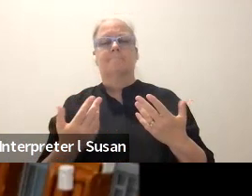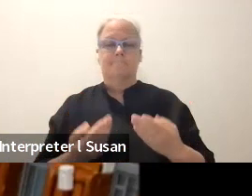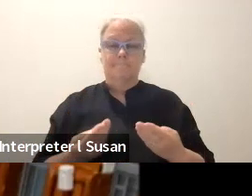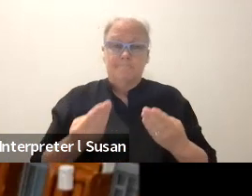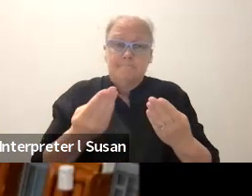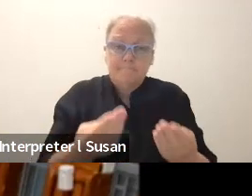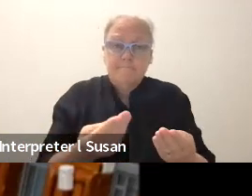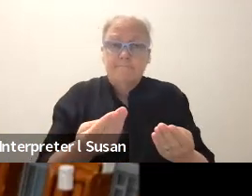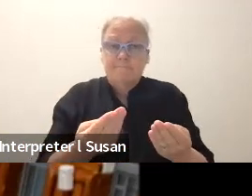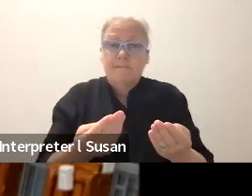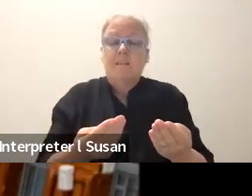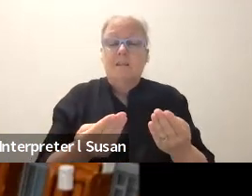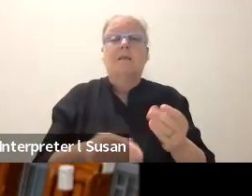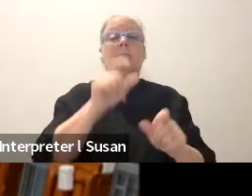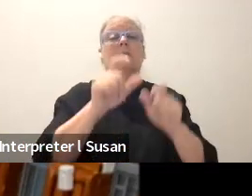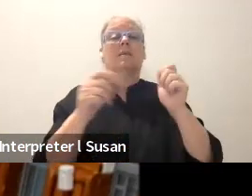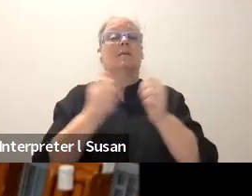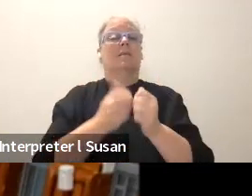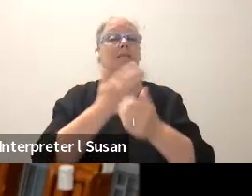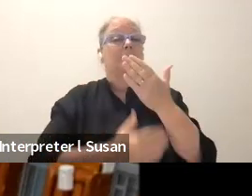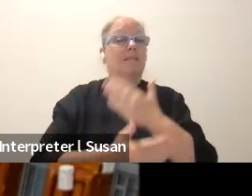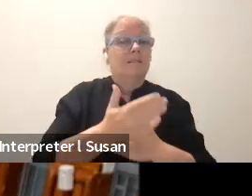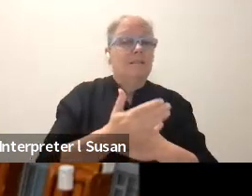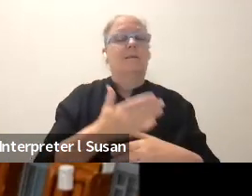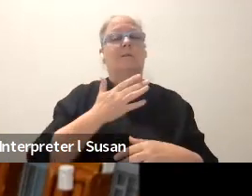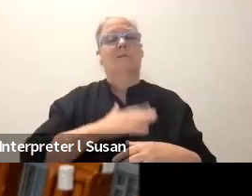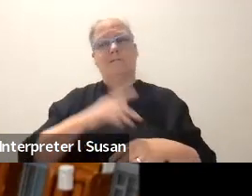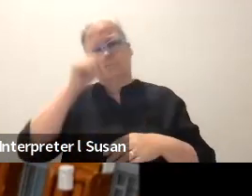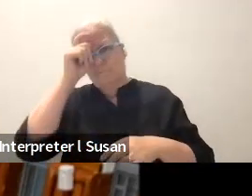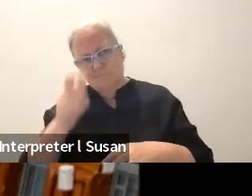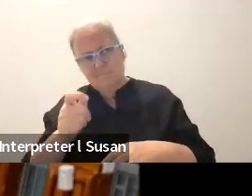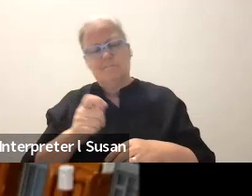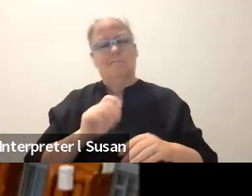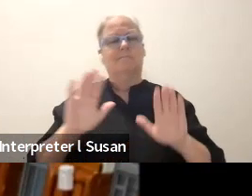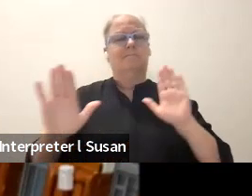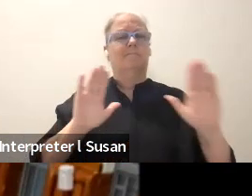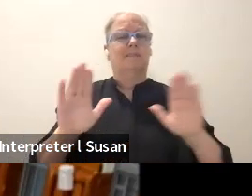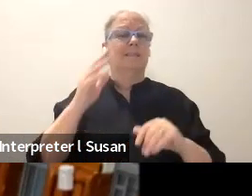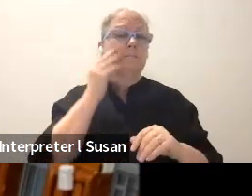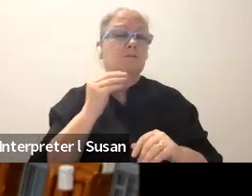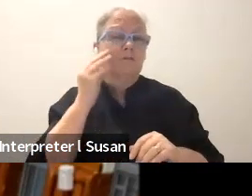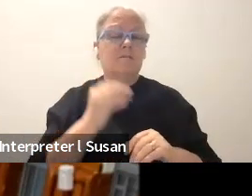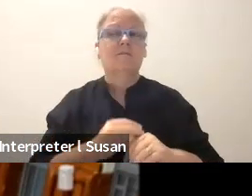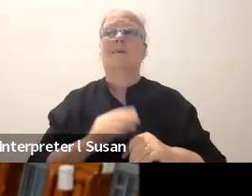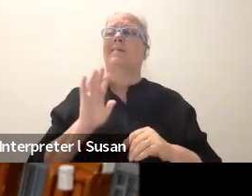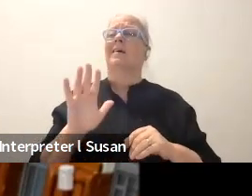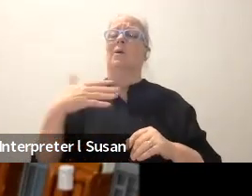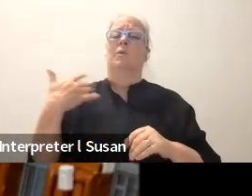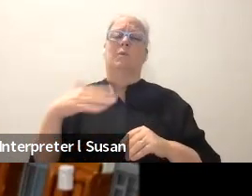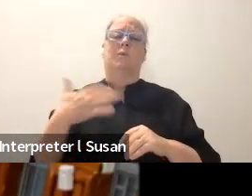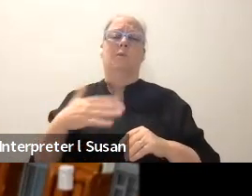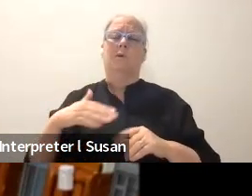from persons with disability and respecting their lived experience and the challenge that they go through on a daily